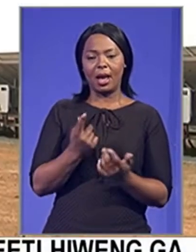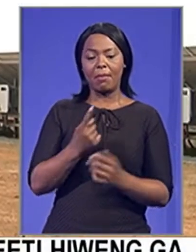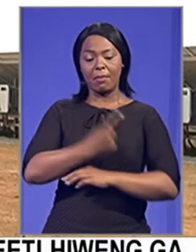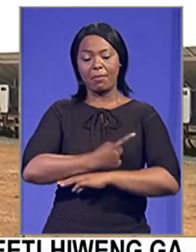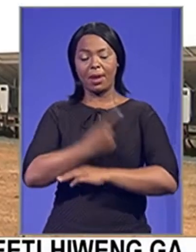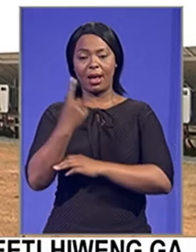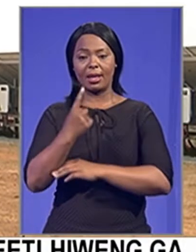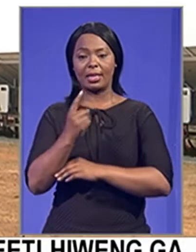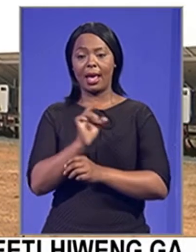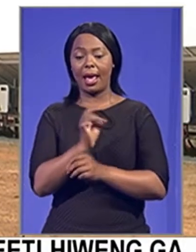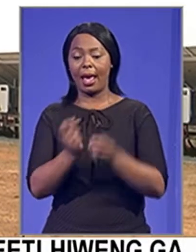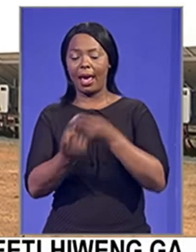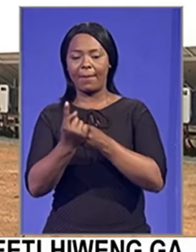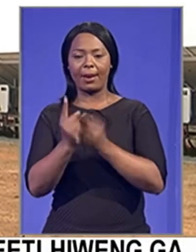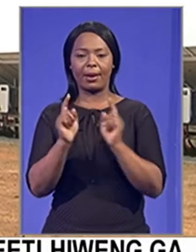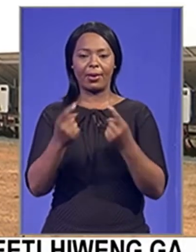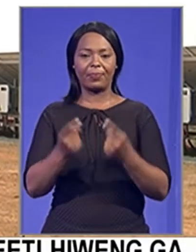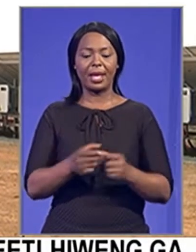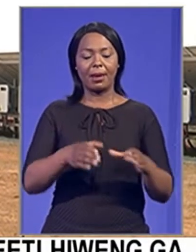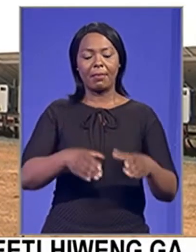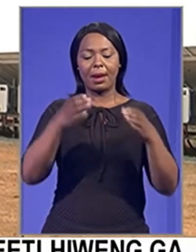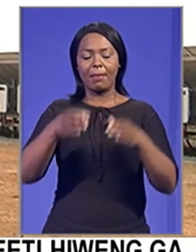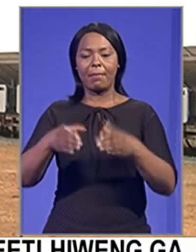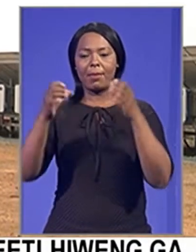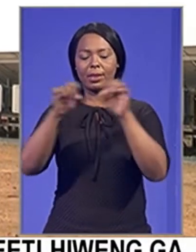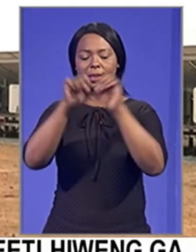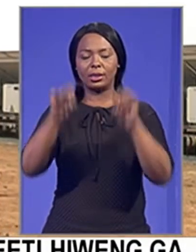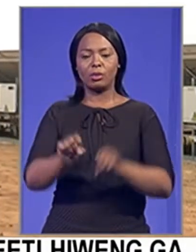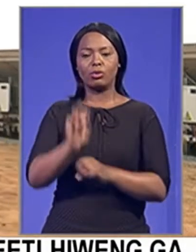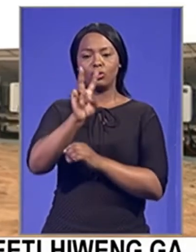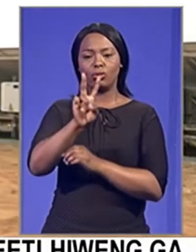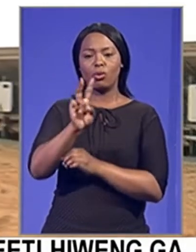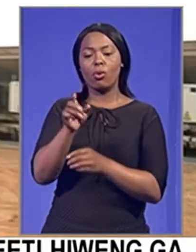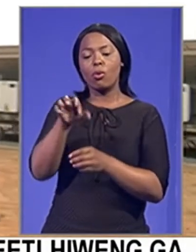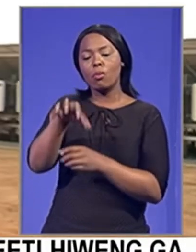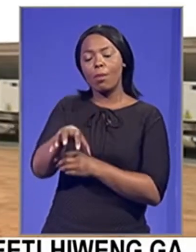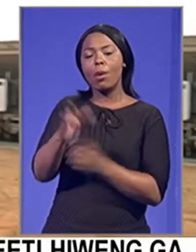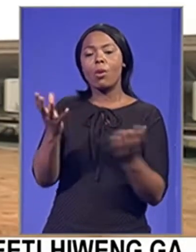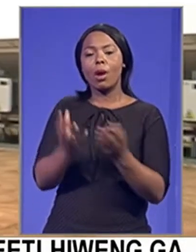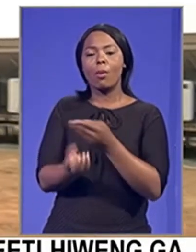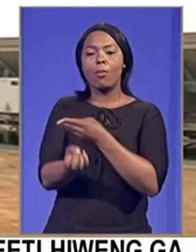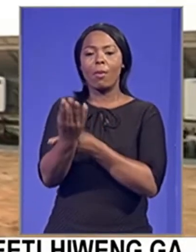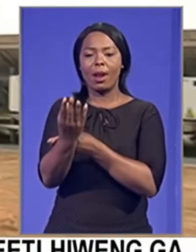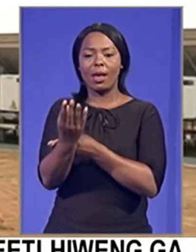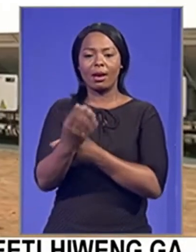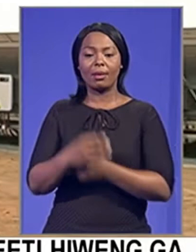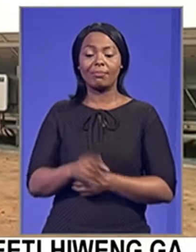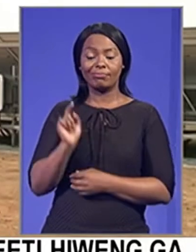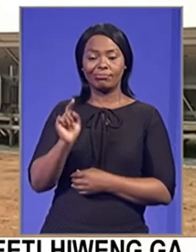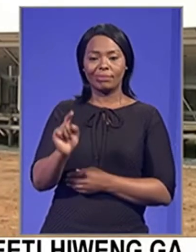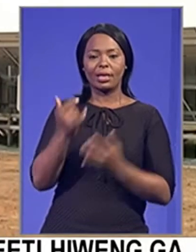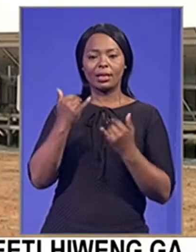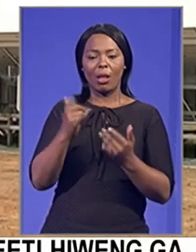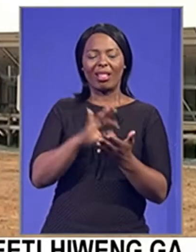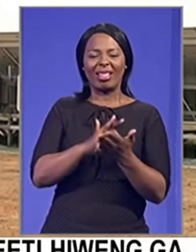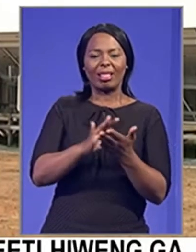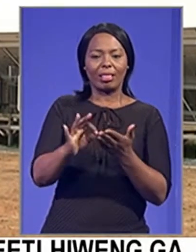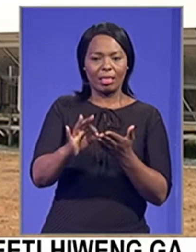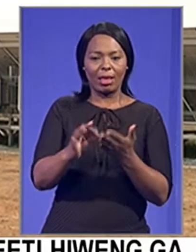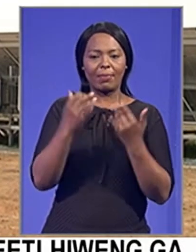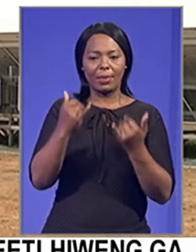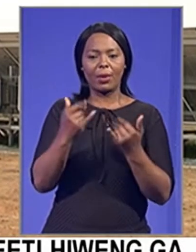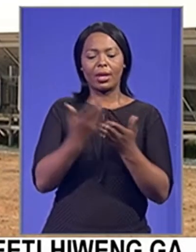e tla dirisediwa kgwebo mo diteisheneng tse pedi tsa motlakase kwa Mpumalanga, mme seo se tla nna le tlhagiso e phepa e neelanang